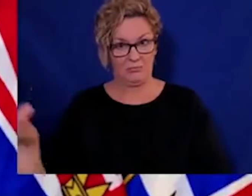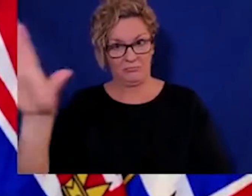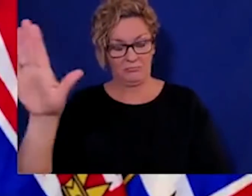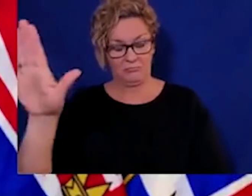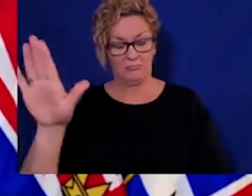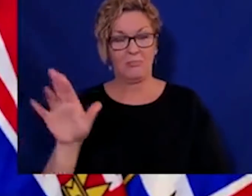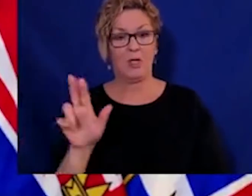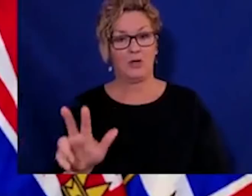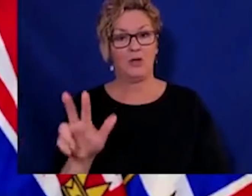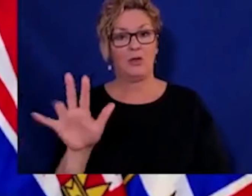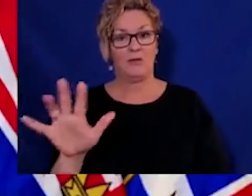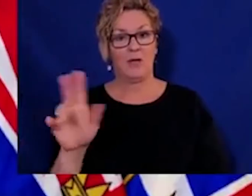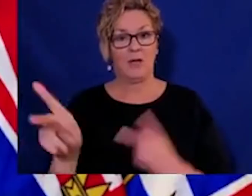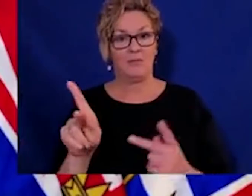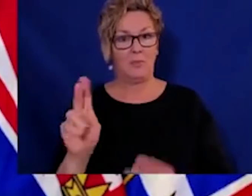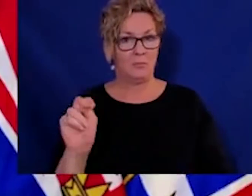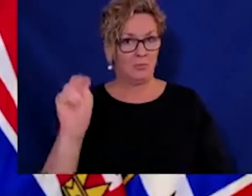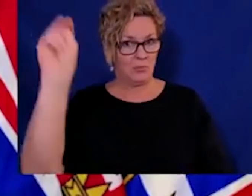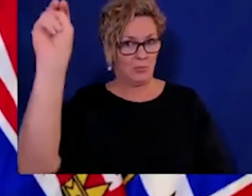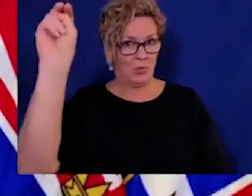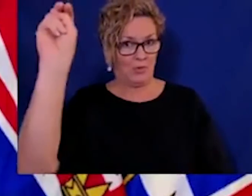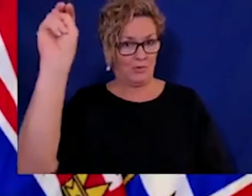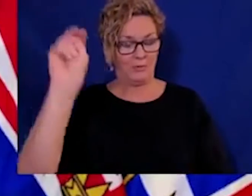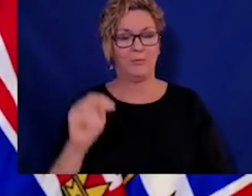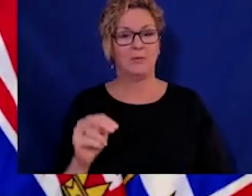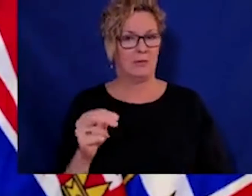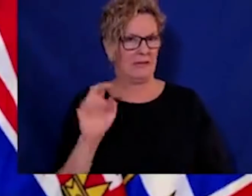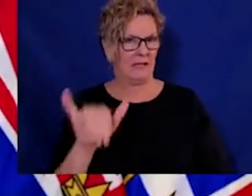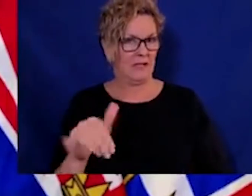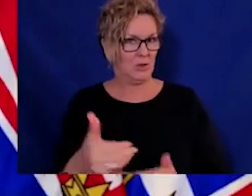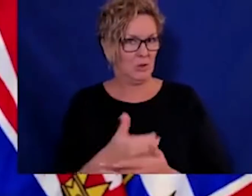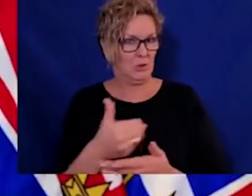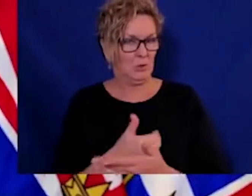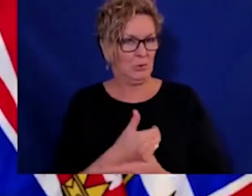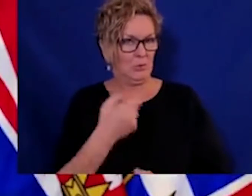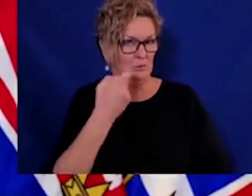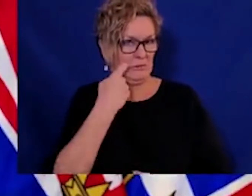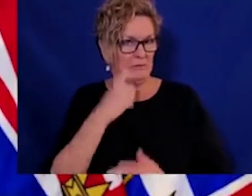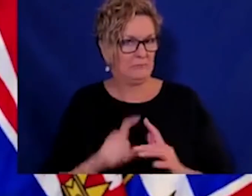Health Region, and 35 people in the Northern Health Region.